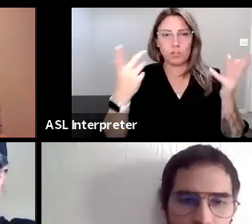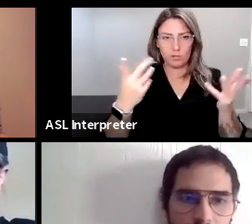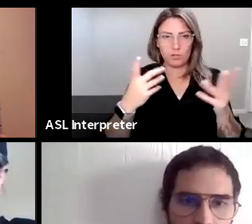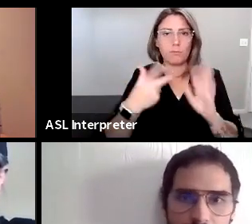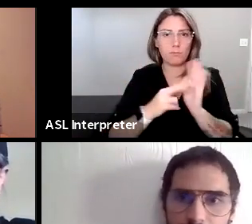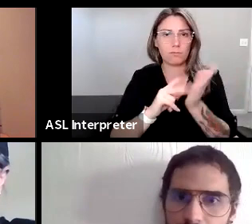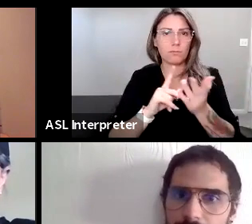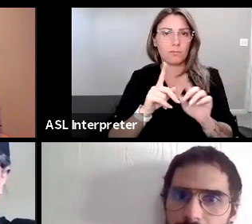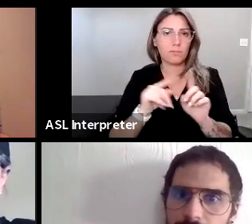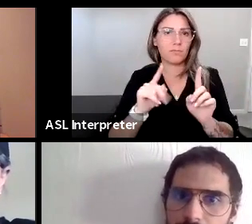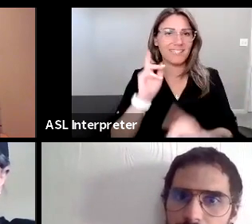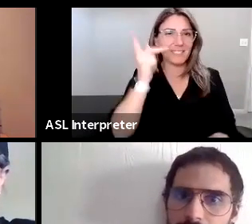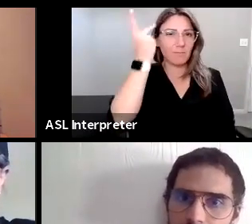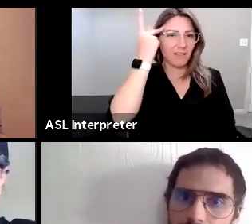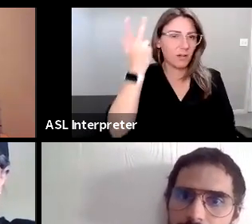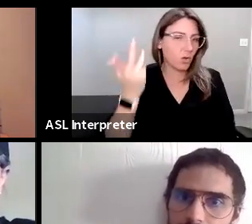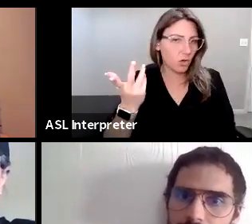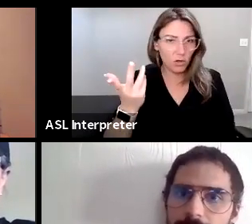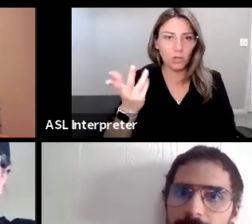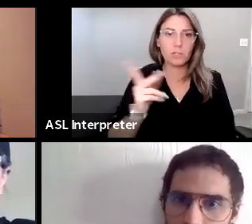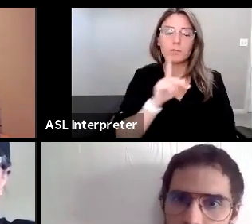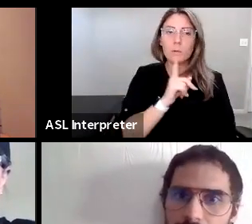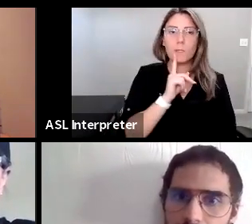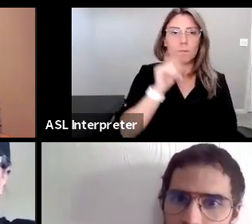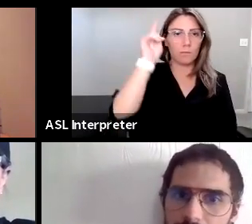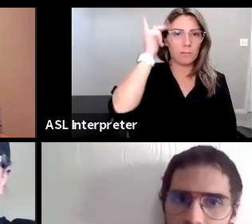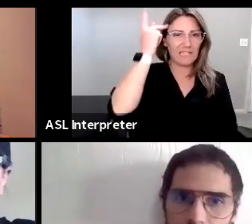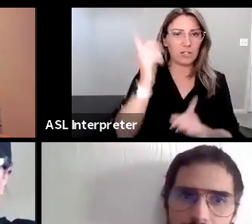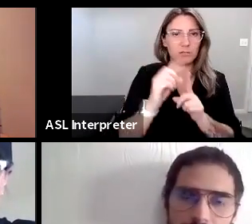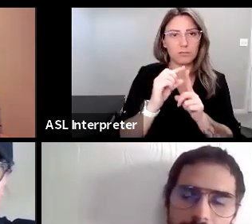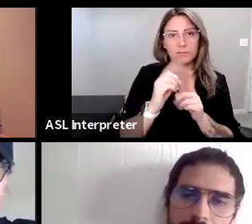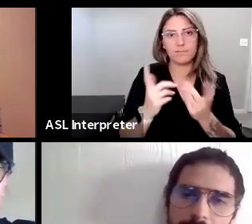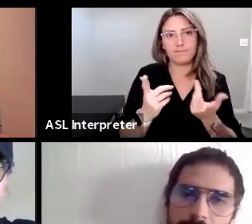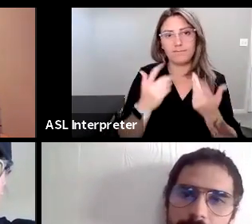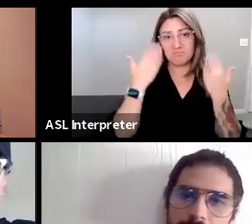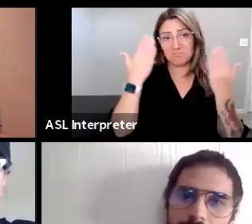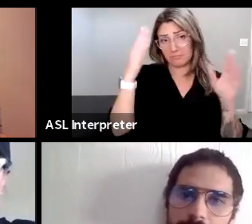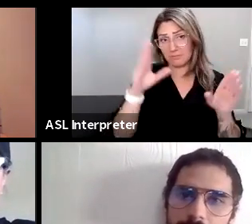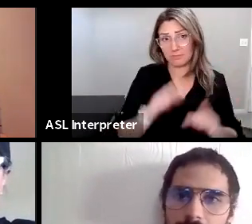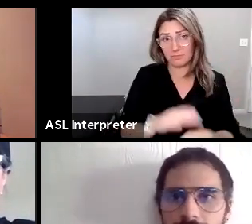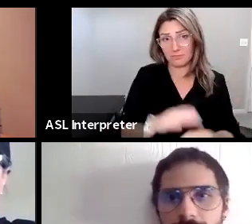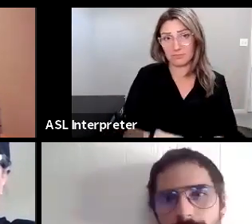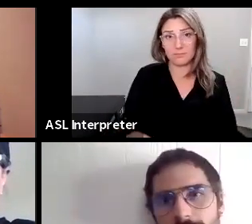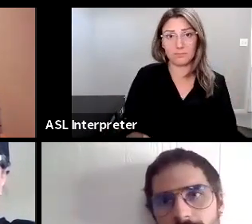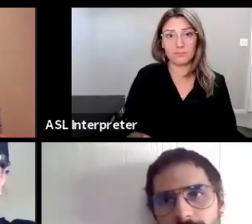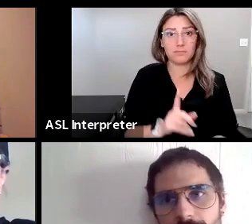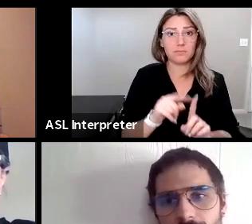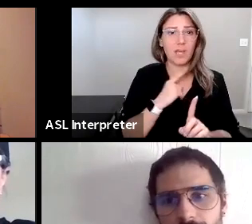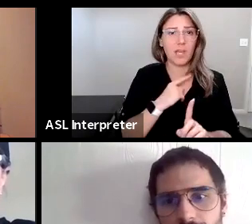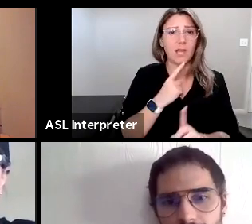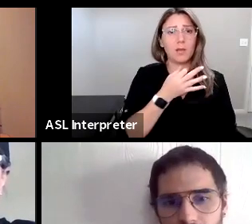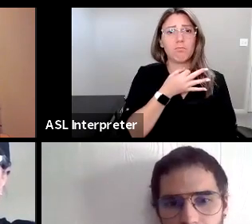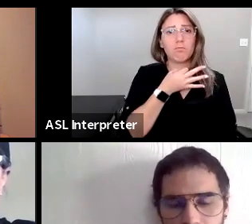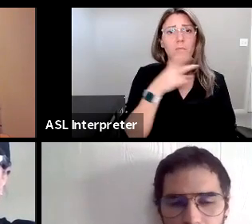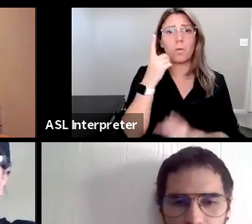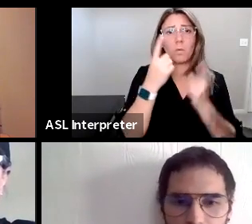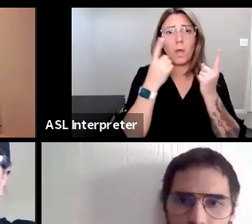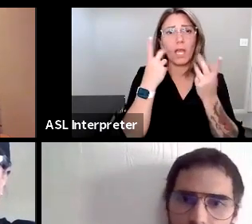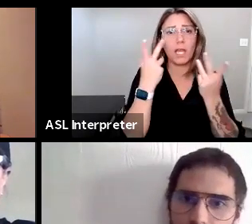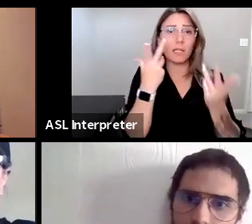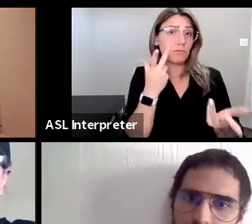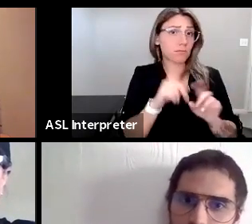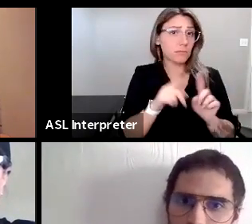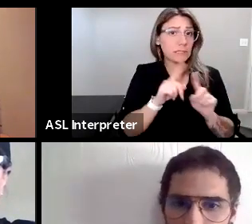But I think it's political. It's a very political term. So I wonder if there's, I don't know it, but I wonder if maybe there's like some